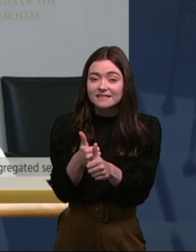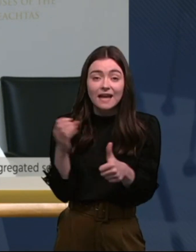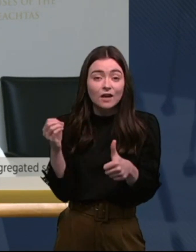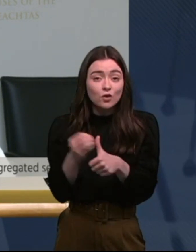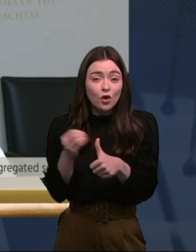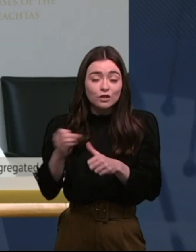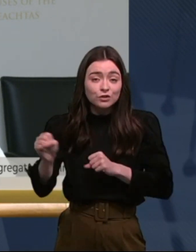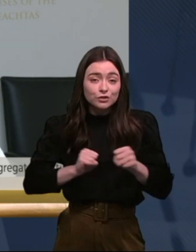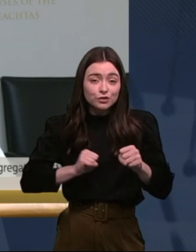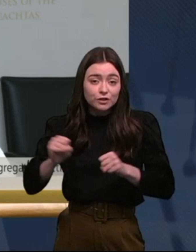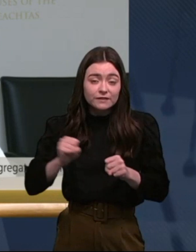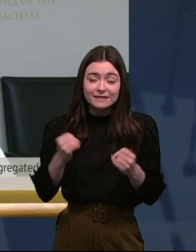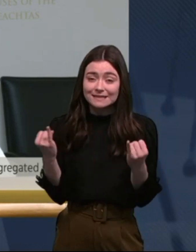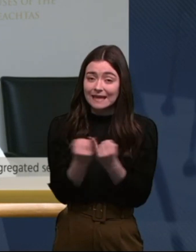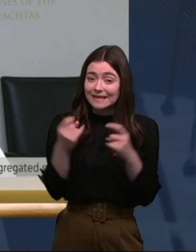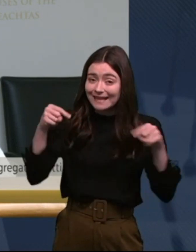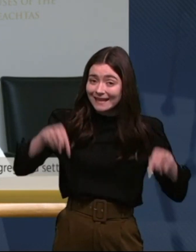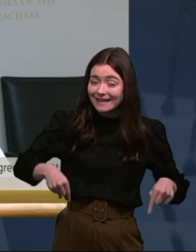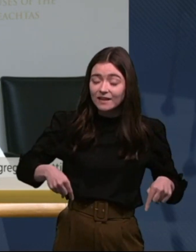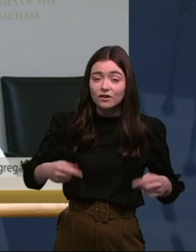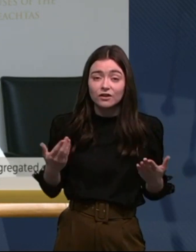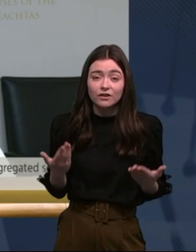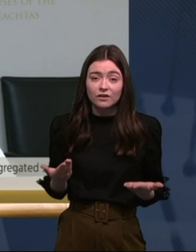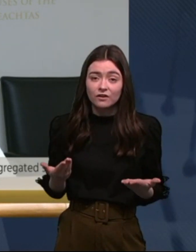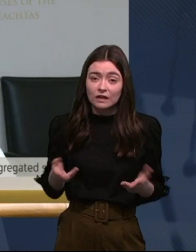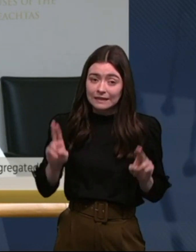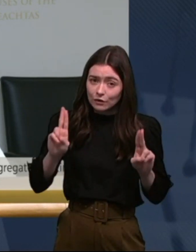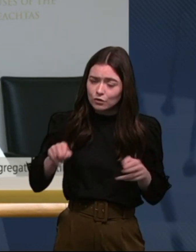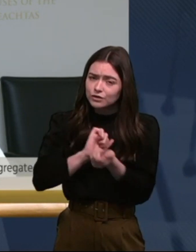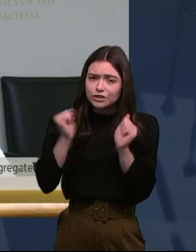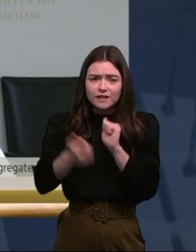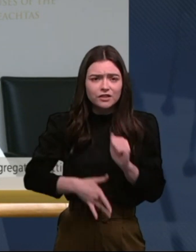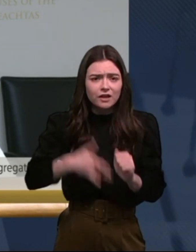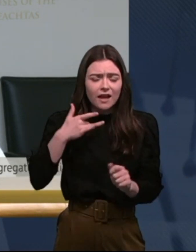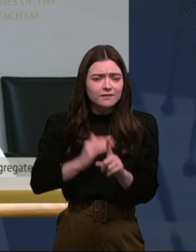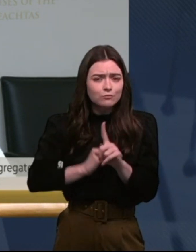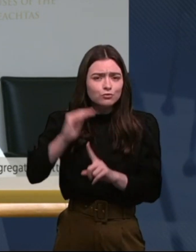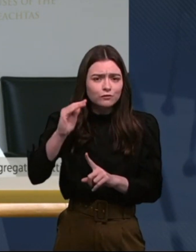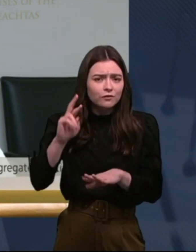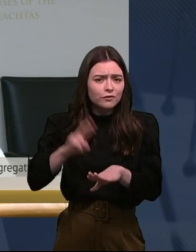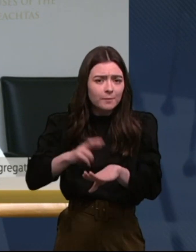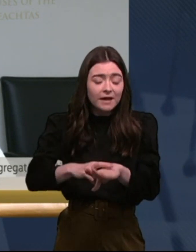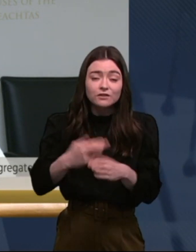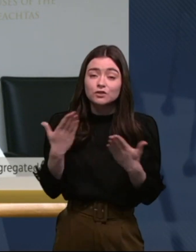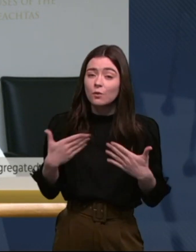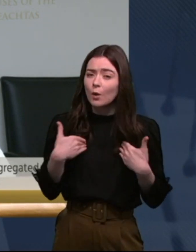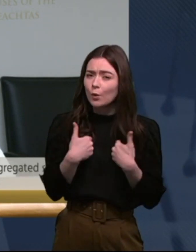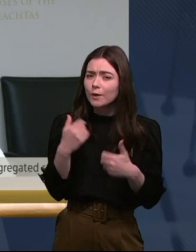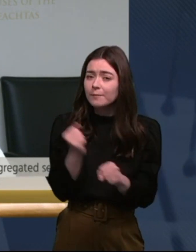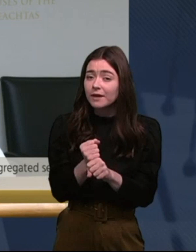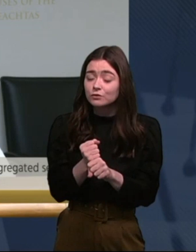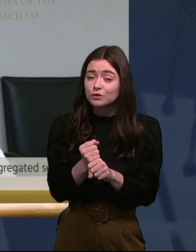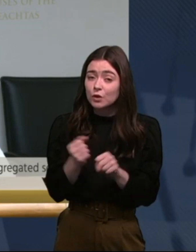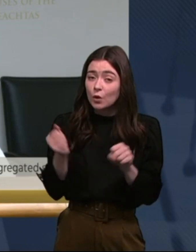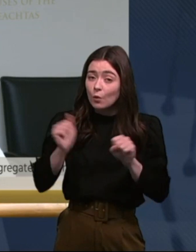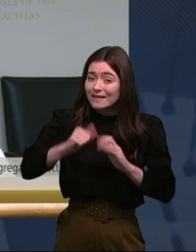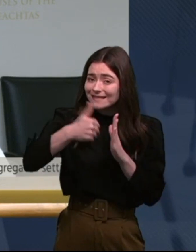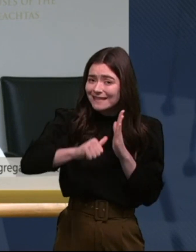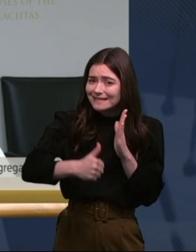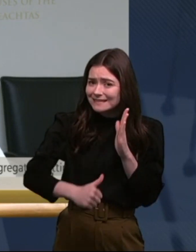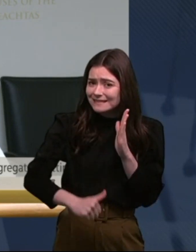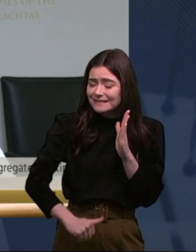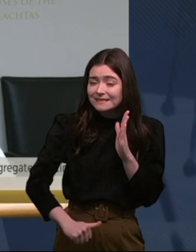other services like the ones here who could potentially change their lives and make it better. So our concern about growing waiting lists, as you say, they're